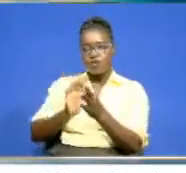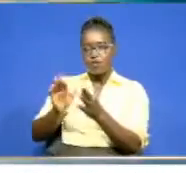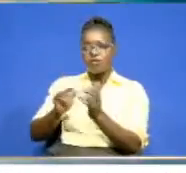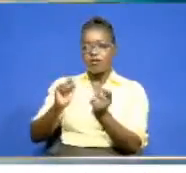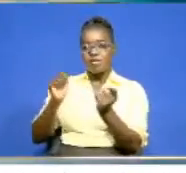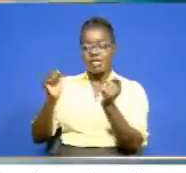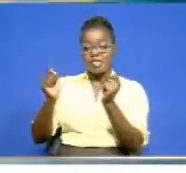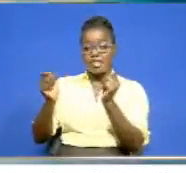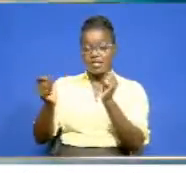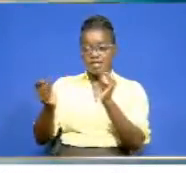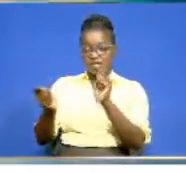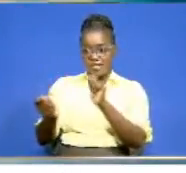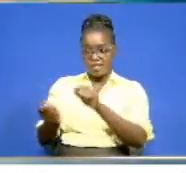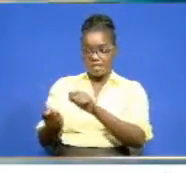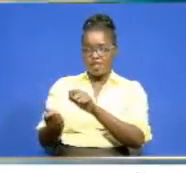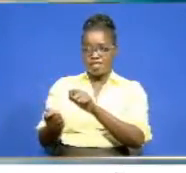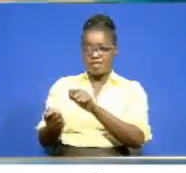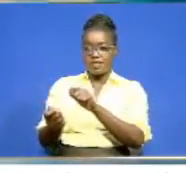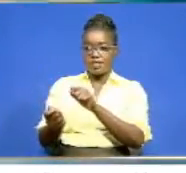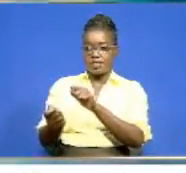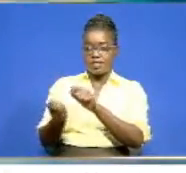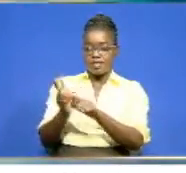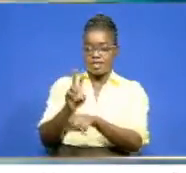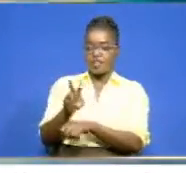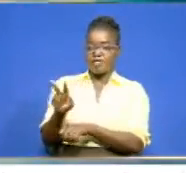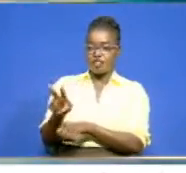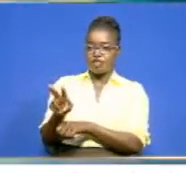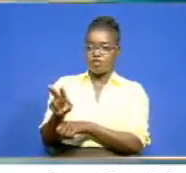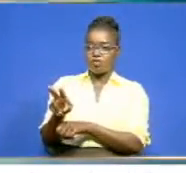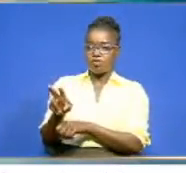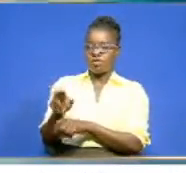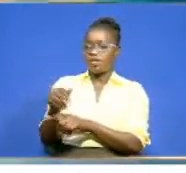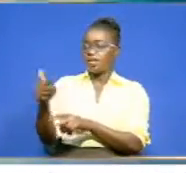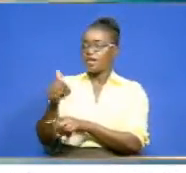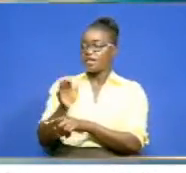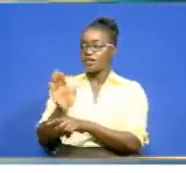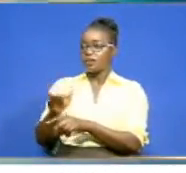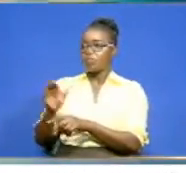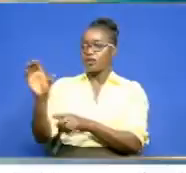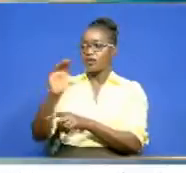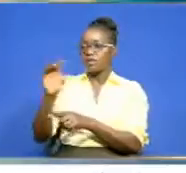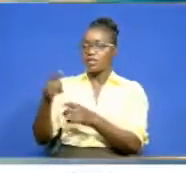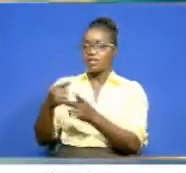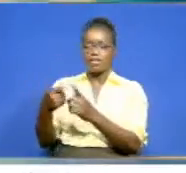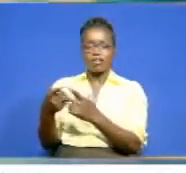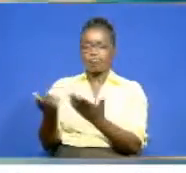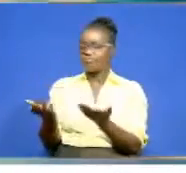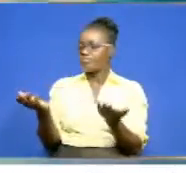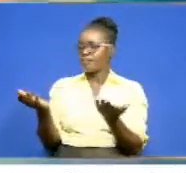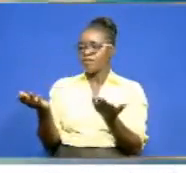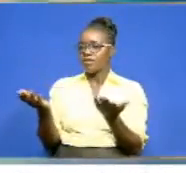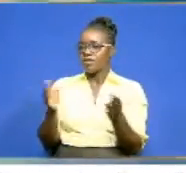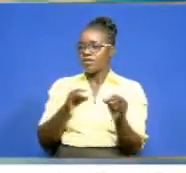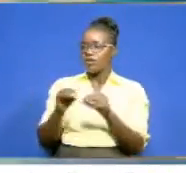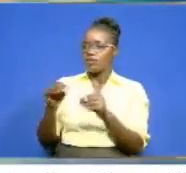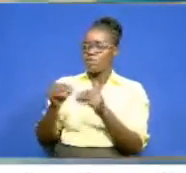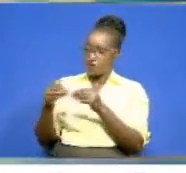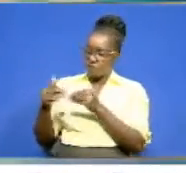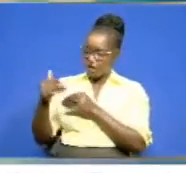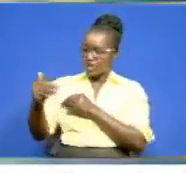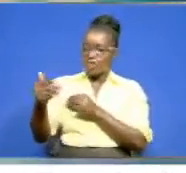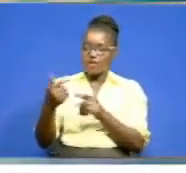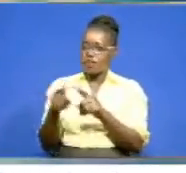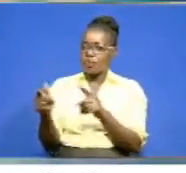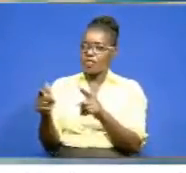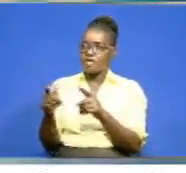change their perspective of their fellow women coaches, then we will move ahead. Mm-hmm. But